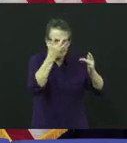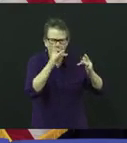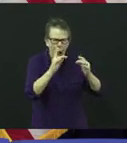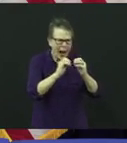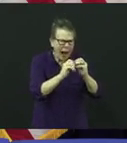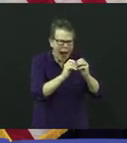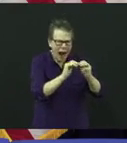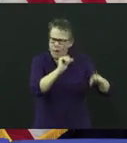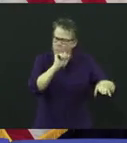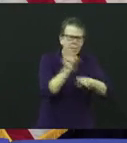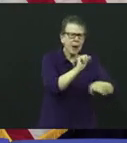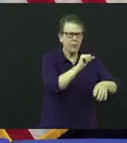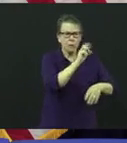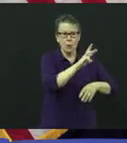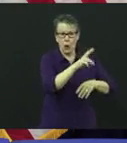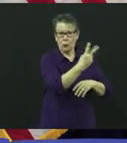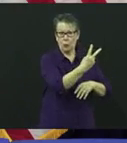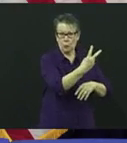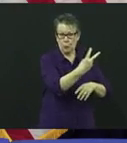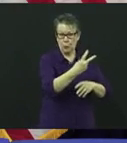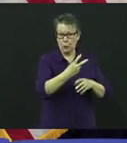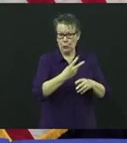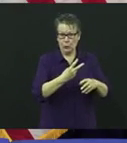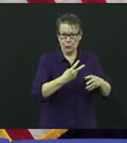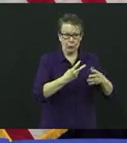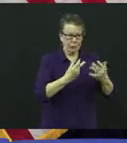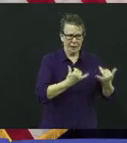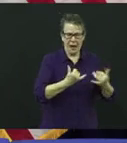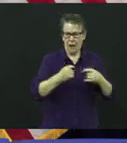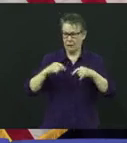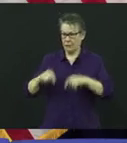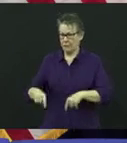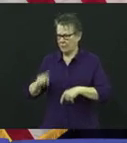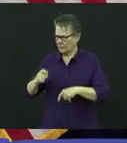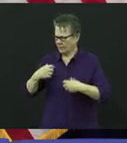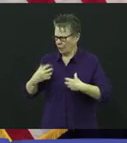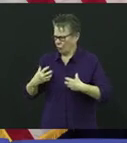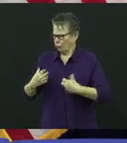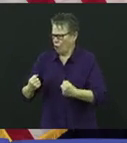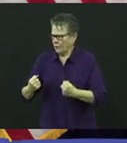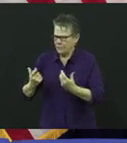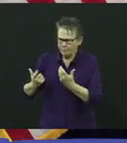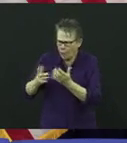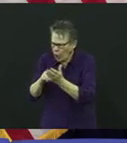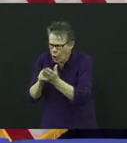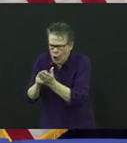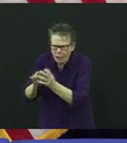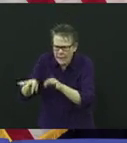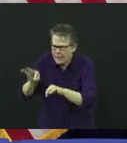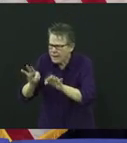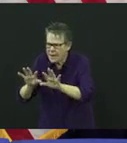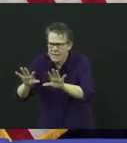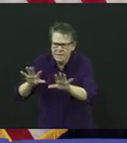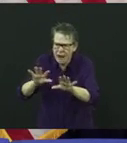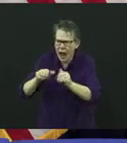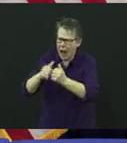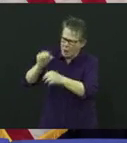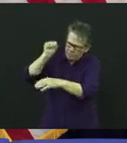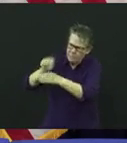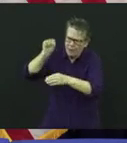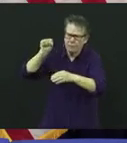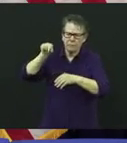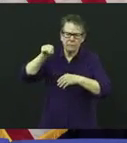had courage. Those are the elements that are going to likewise get us through this, and we will unequivocally get